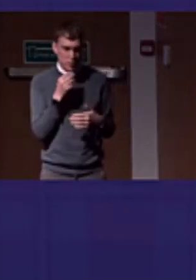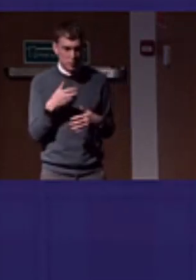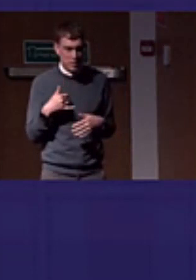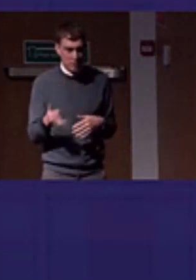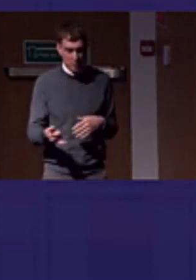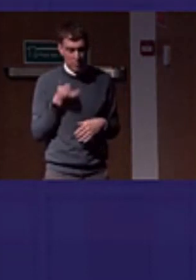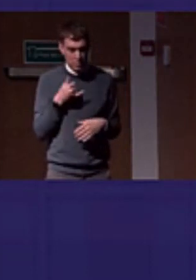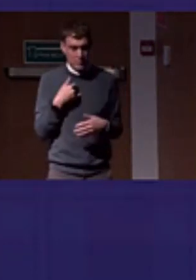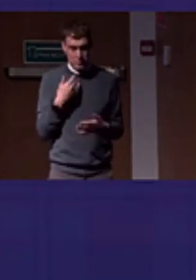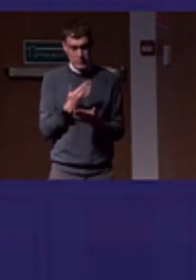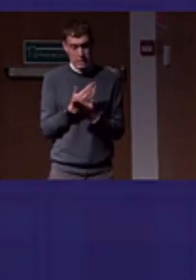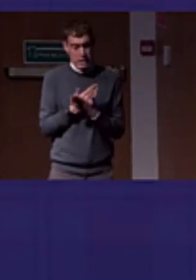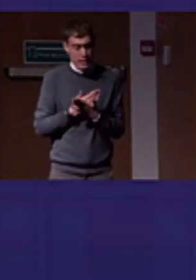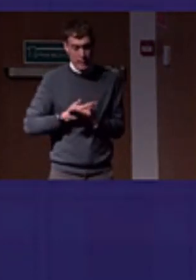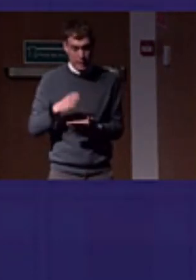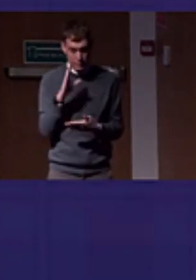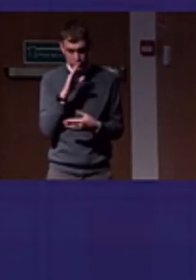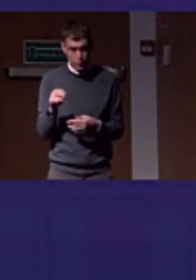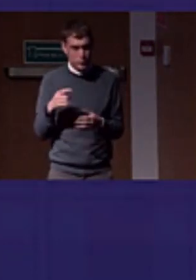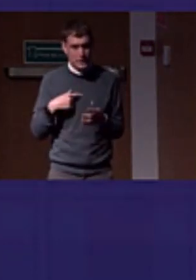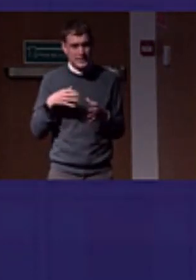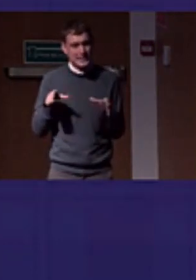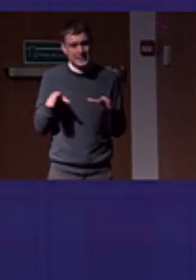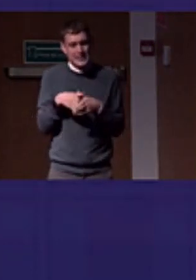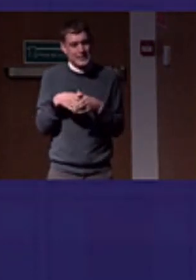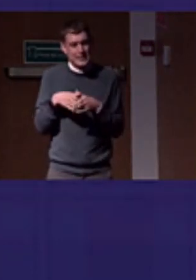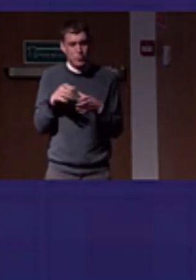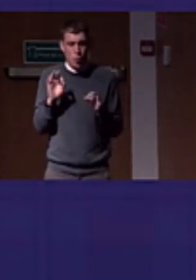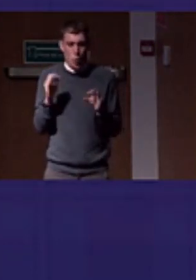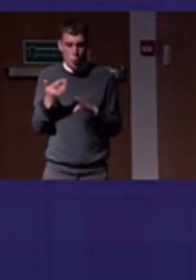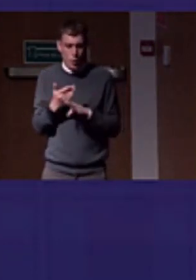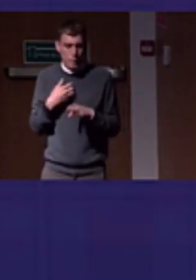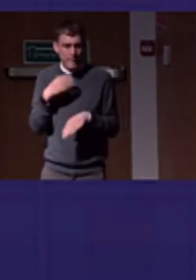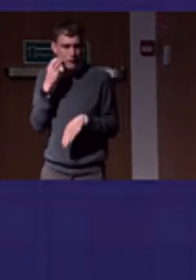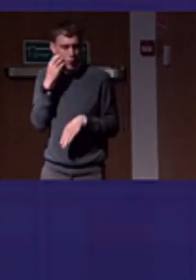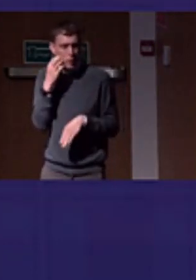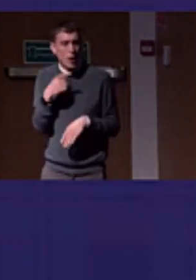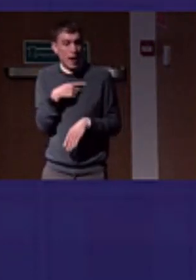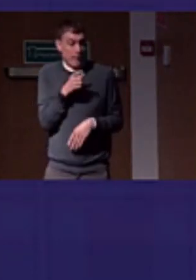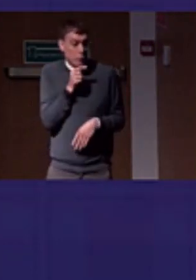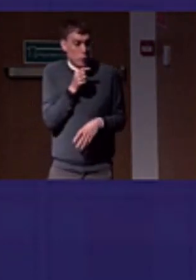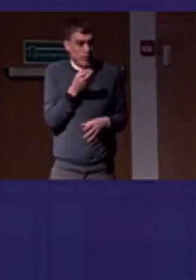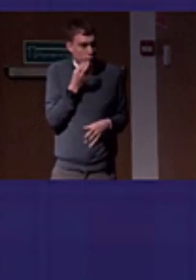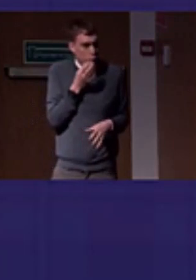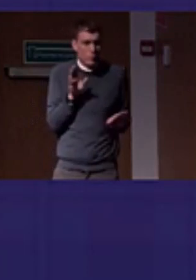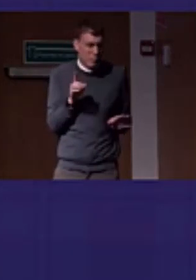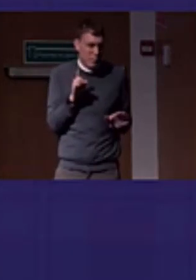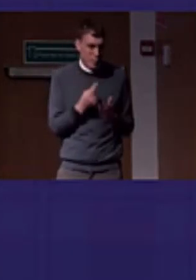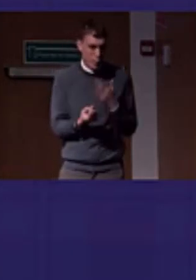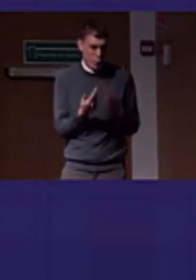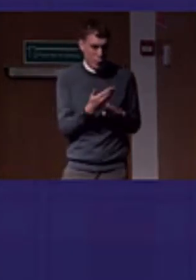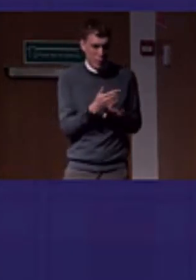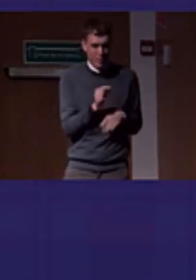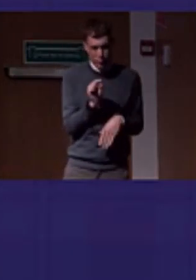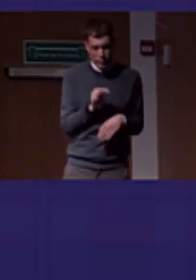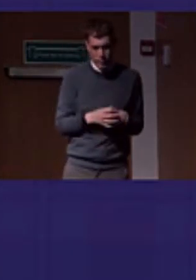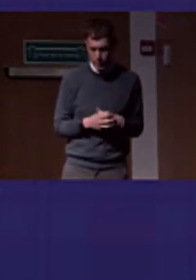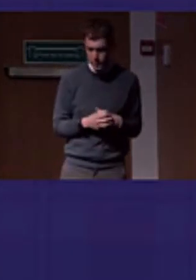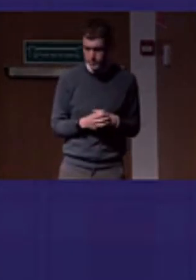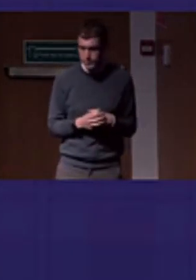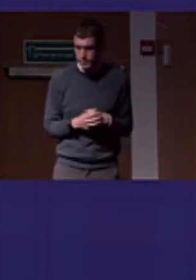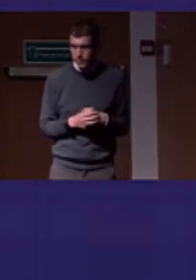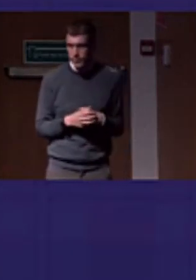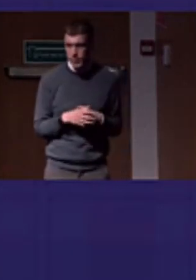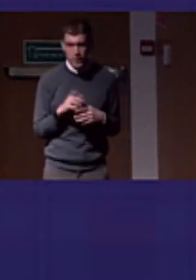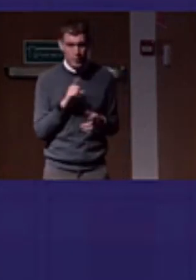clear about it. I have no Teams, no Outlook, no work on my phone. I have Twitter on my phone if you consider that work. This is why everyone